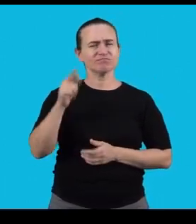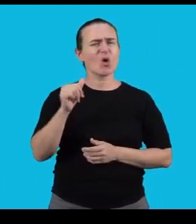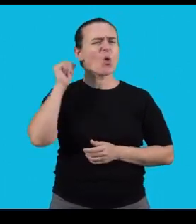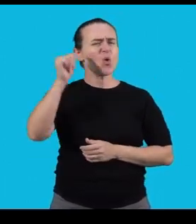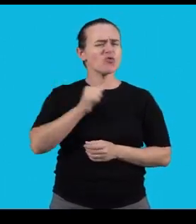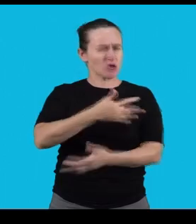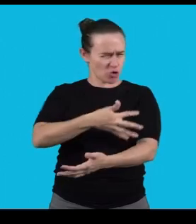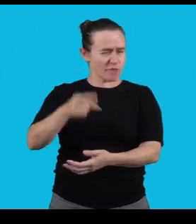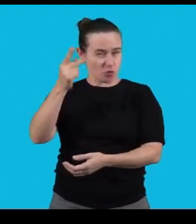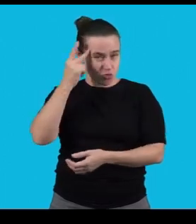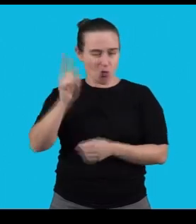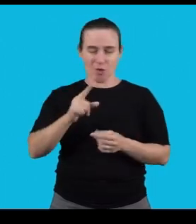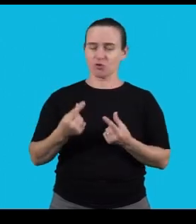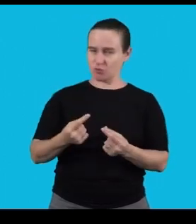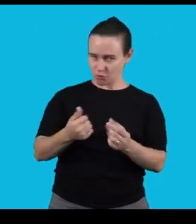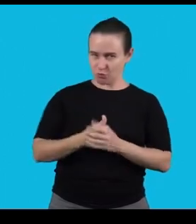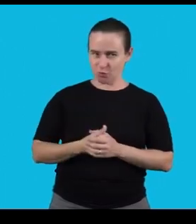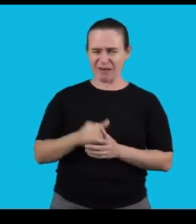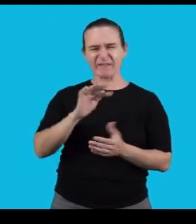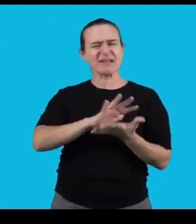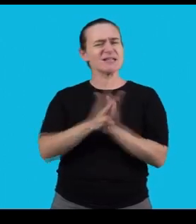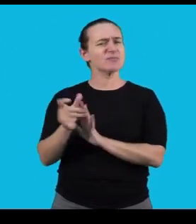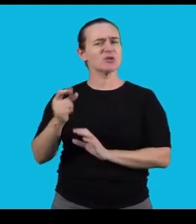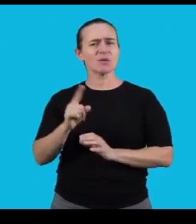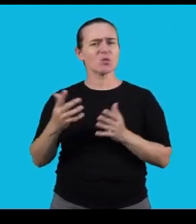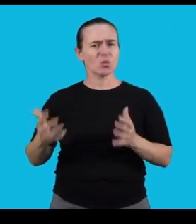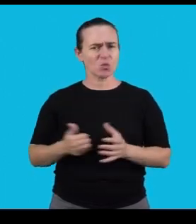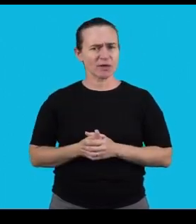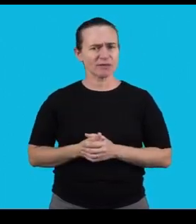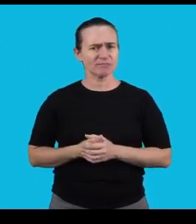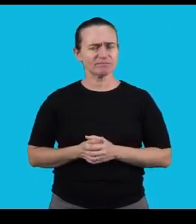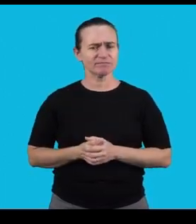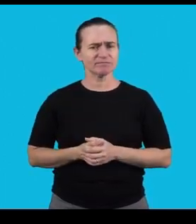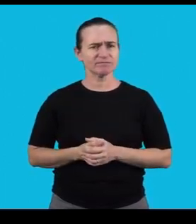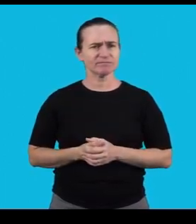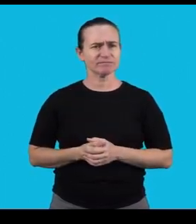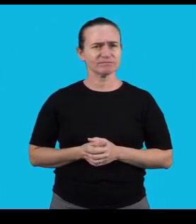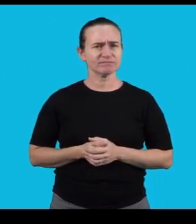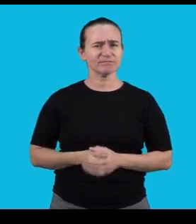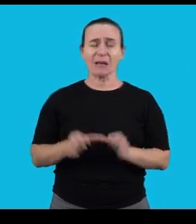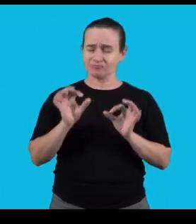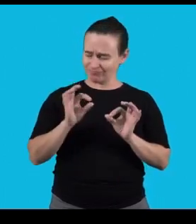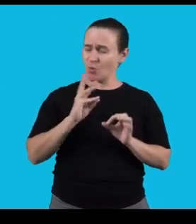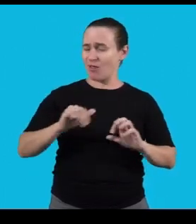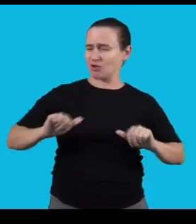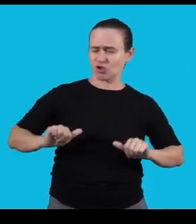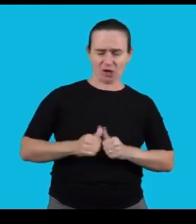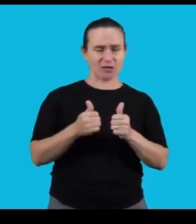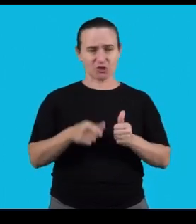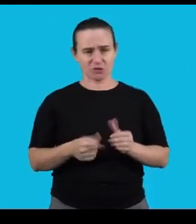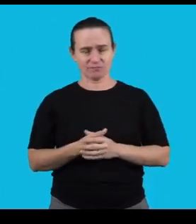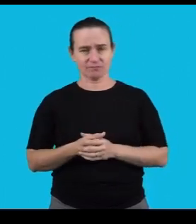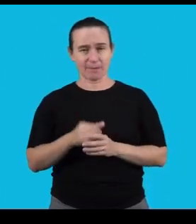function of the auditory nerve. So if it is damaged, what will happen? Definitely it means that there will be a challenge